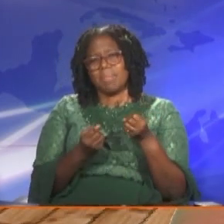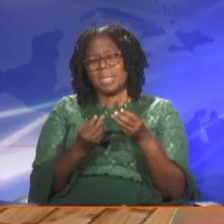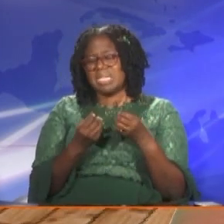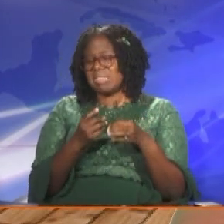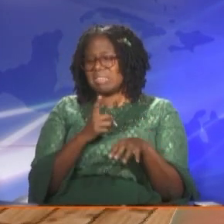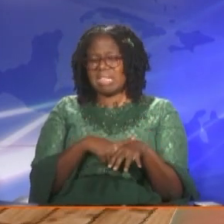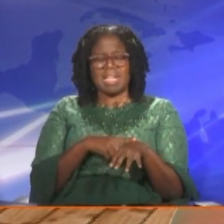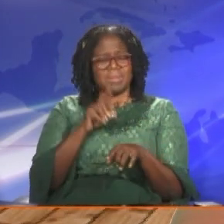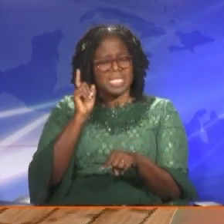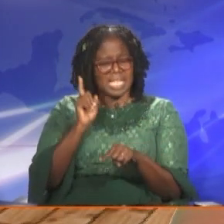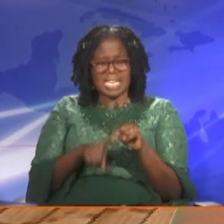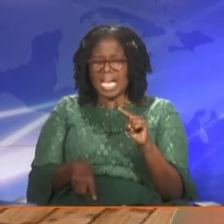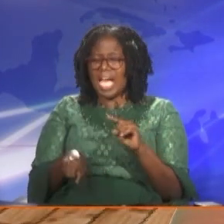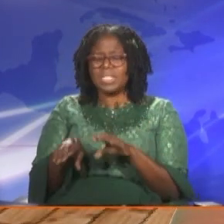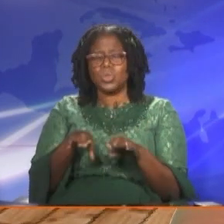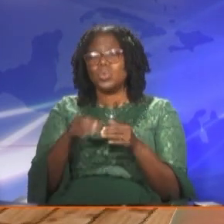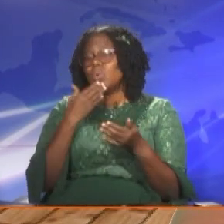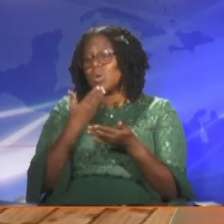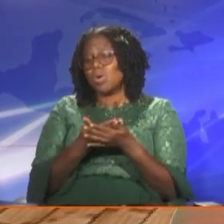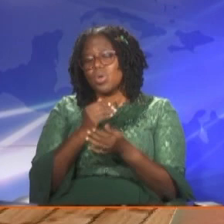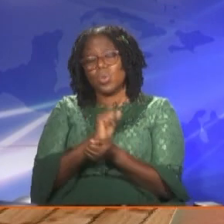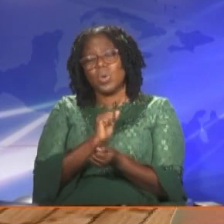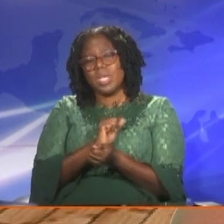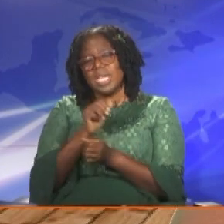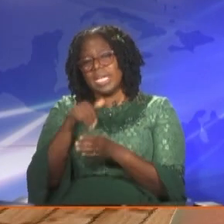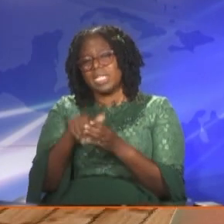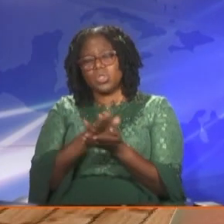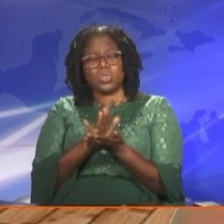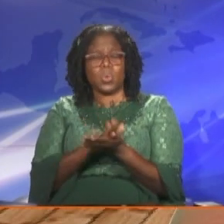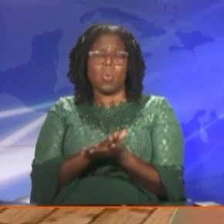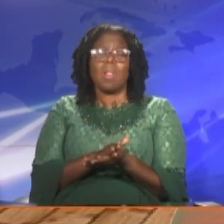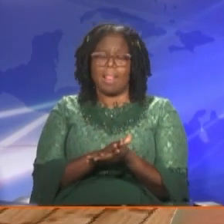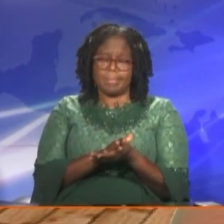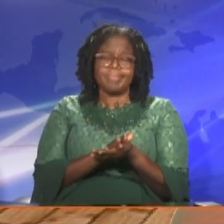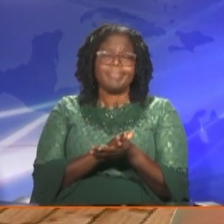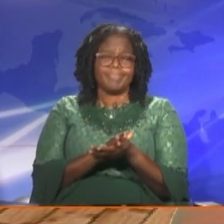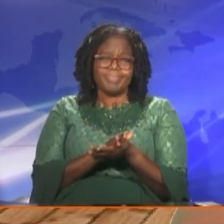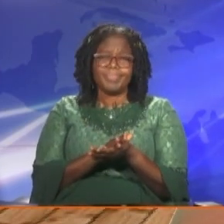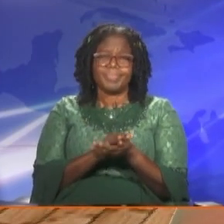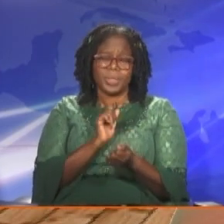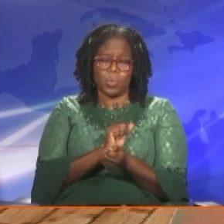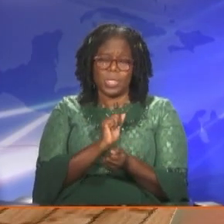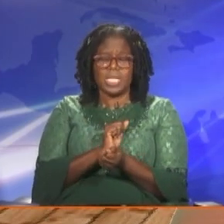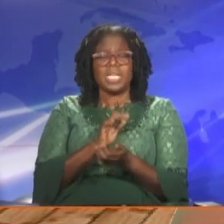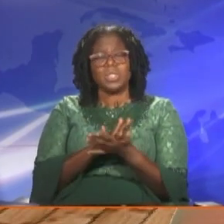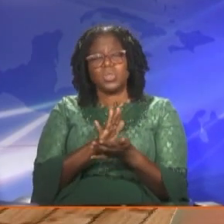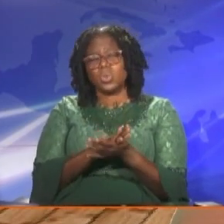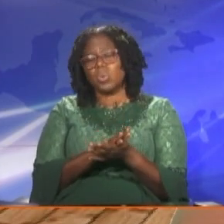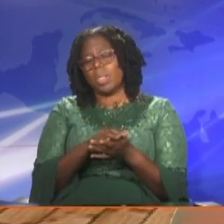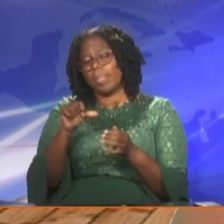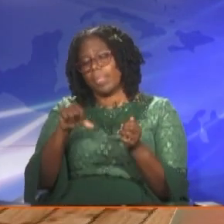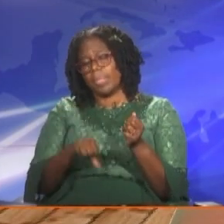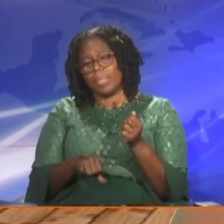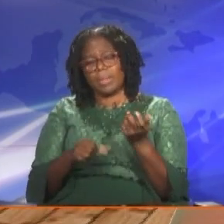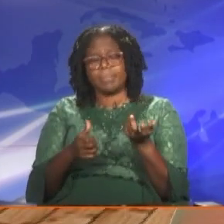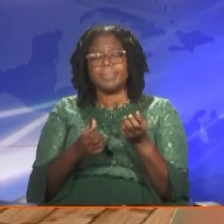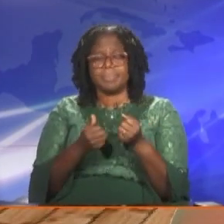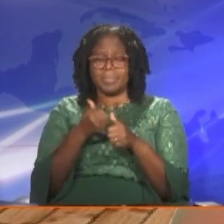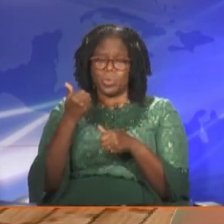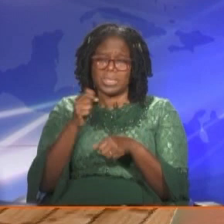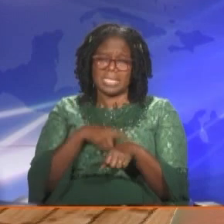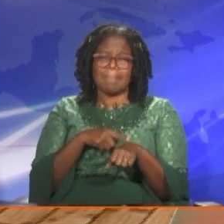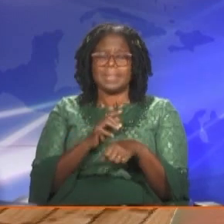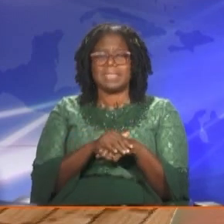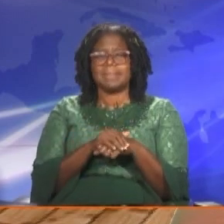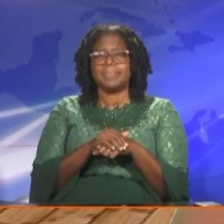very well. They are not the high performers. They always fall back in class. And so recognizing, looking